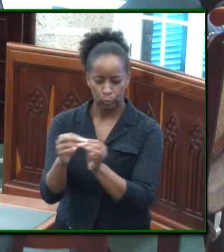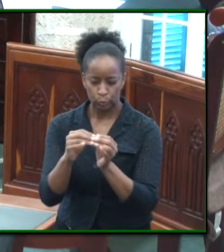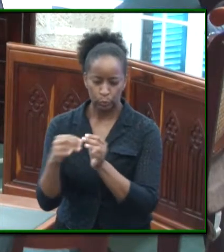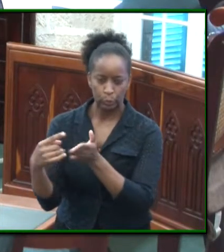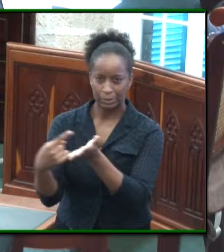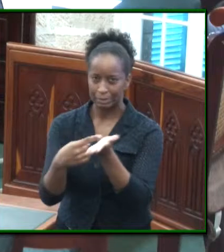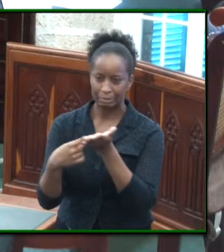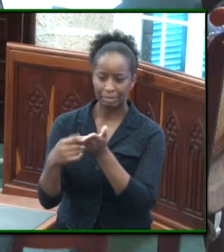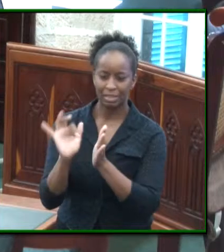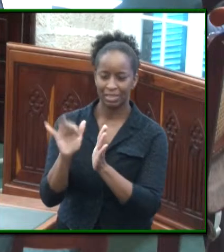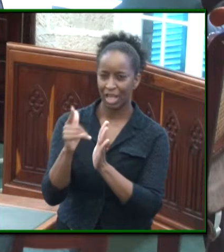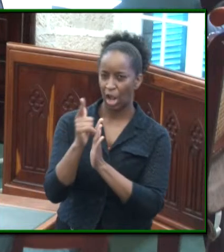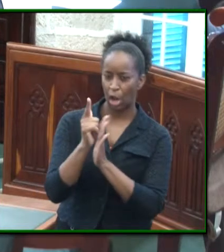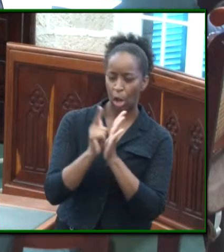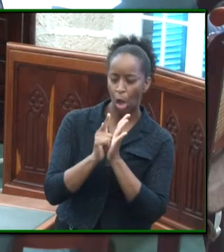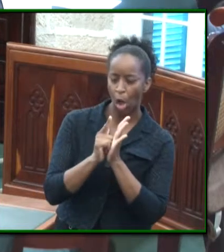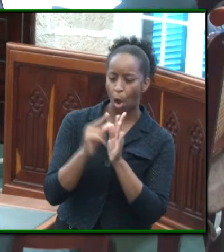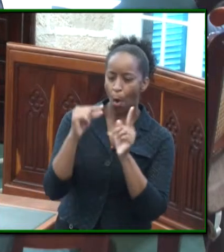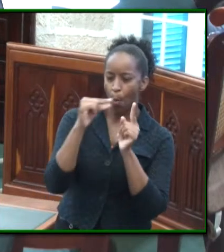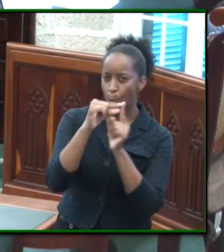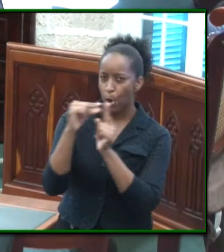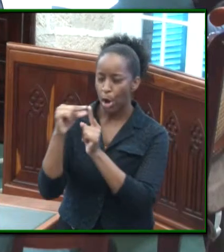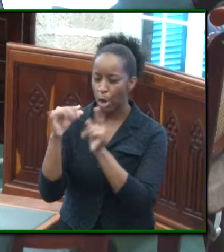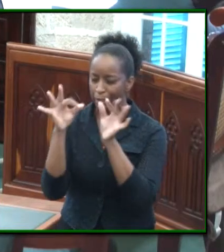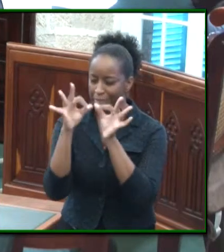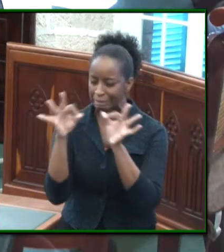The bottom line, Mr. Chairman, then is this.